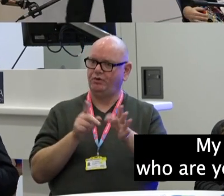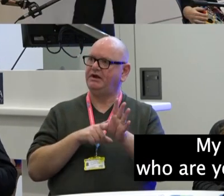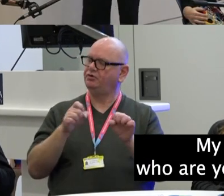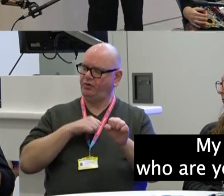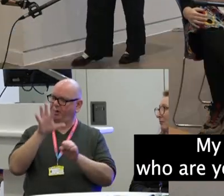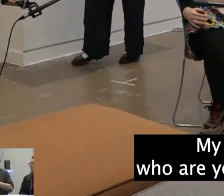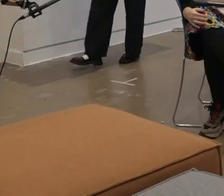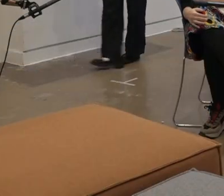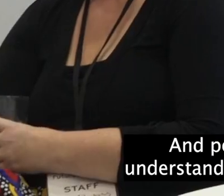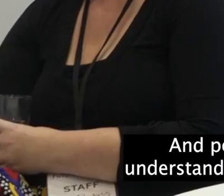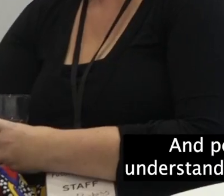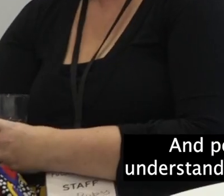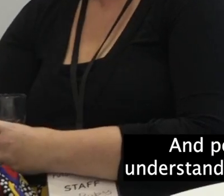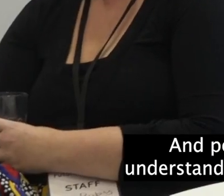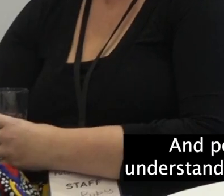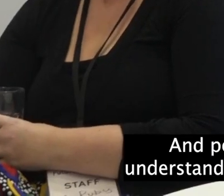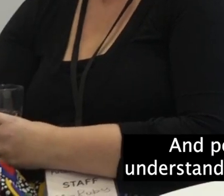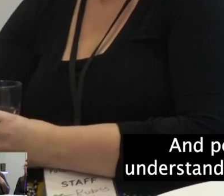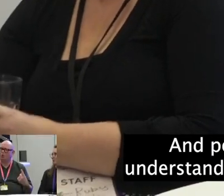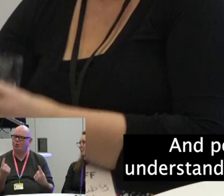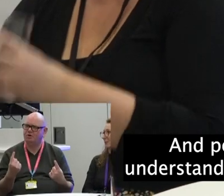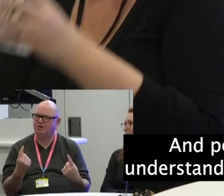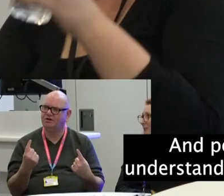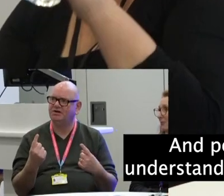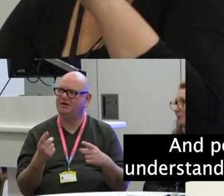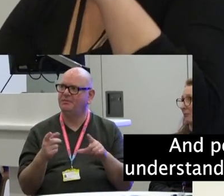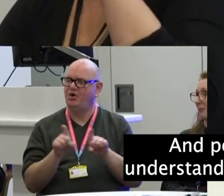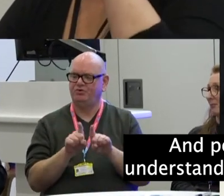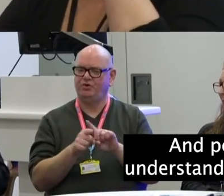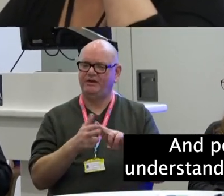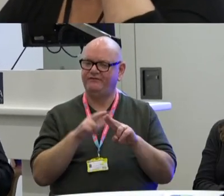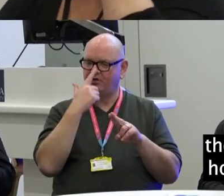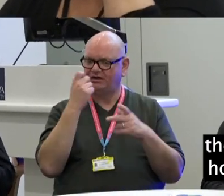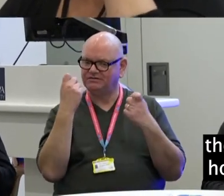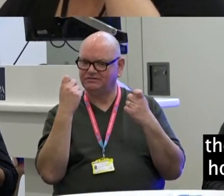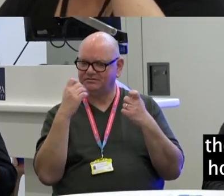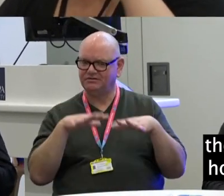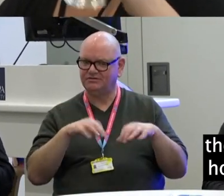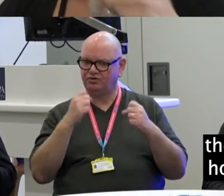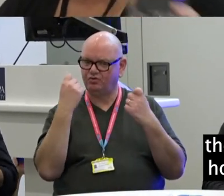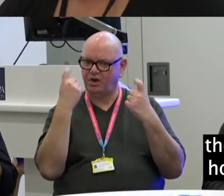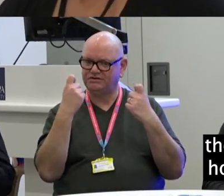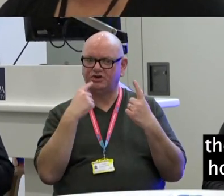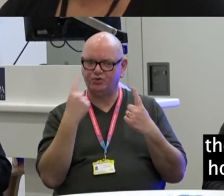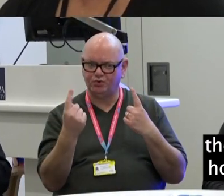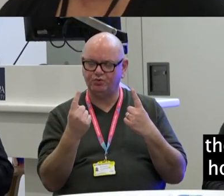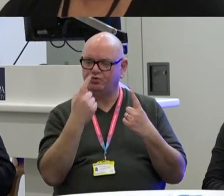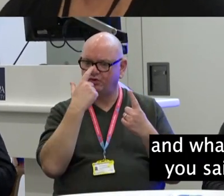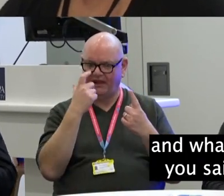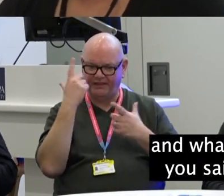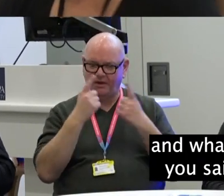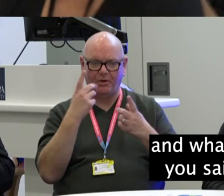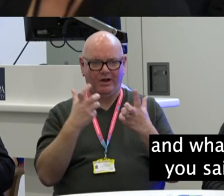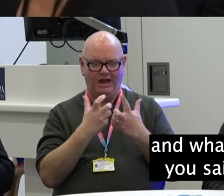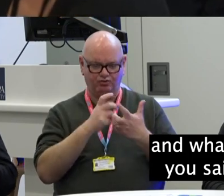trying to make it useful for? And absolutely, if you can start with understanding the answer to that question, then you can think about how it can be generative